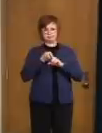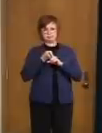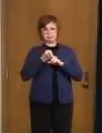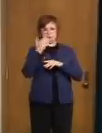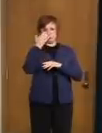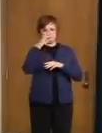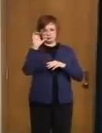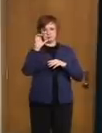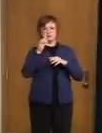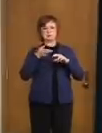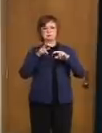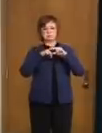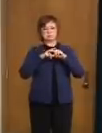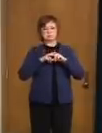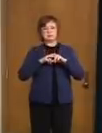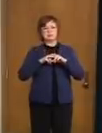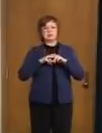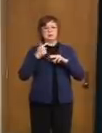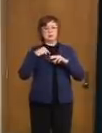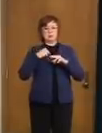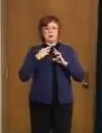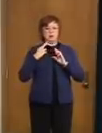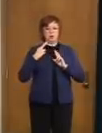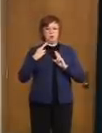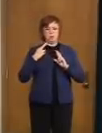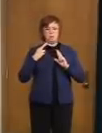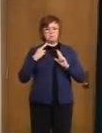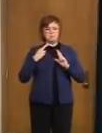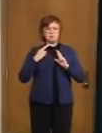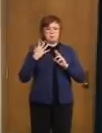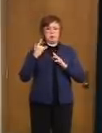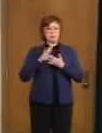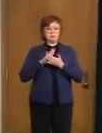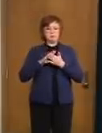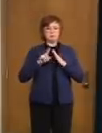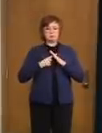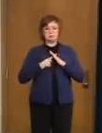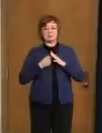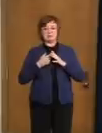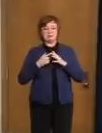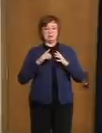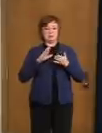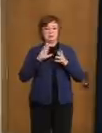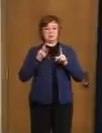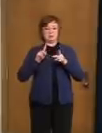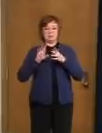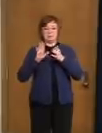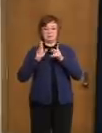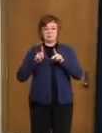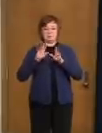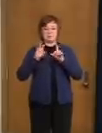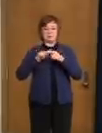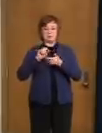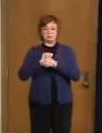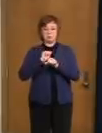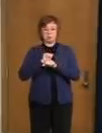as schools restarted, people went back to work. It looked fine for a bit, but then it picked up quite concerningly.